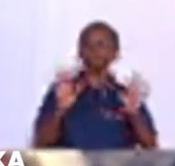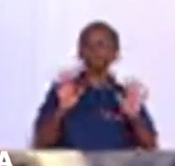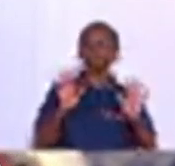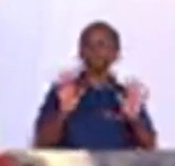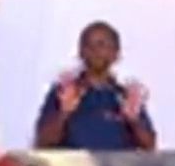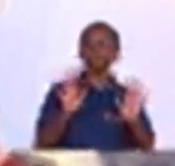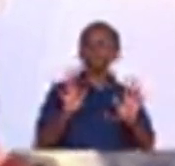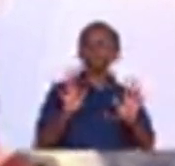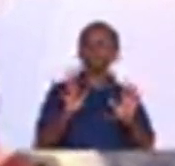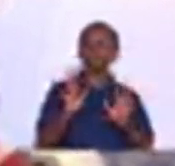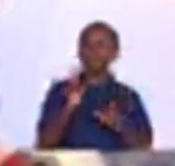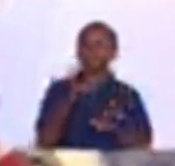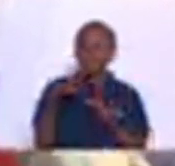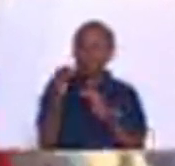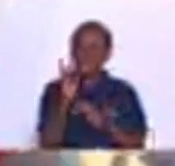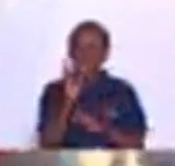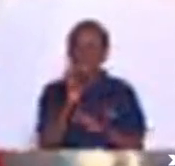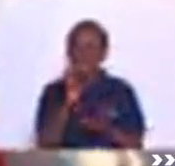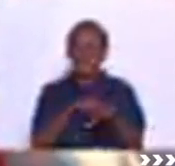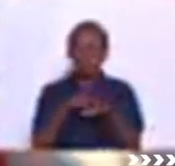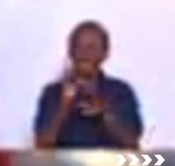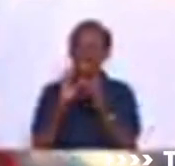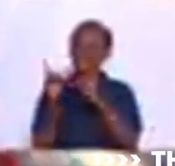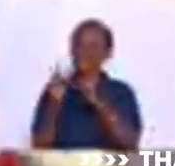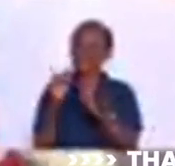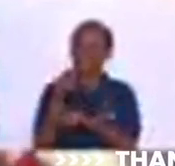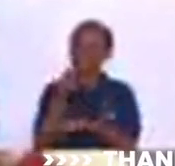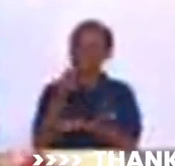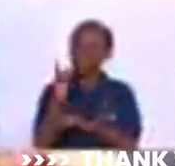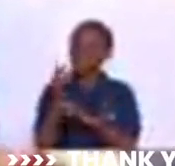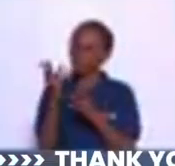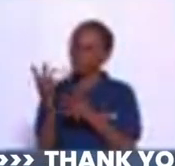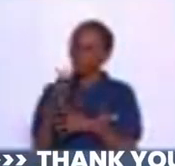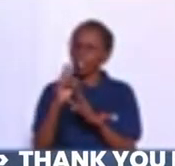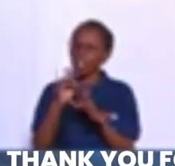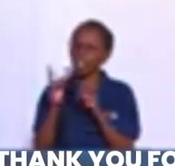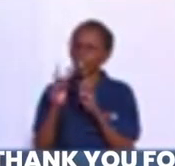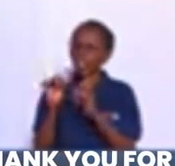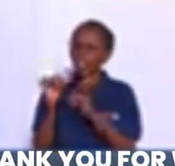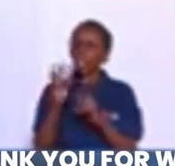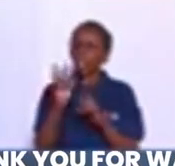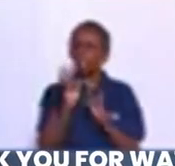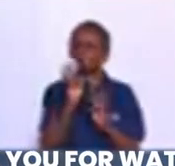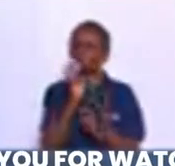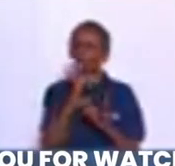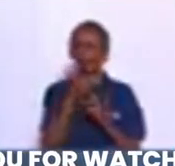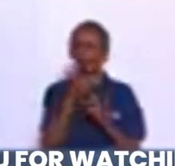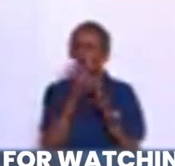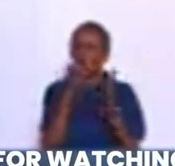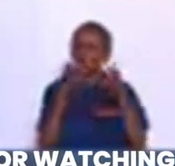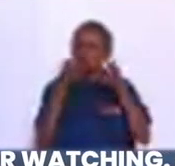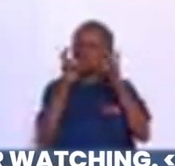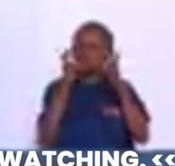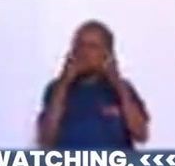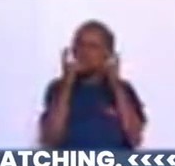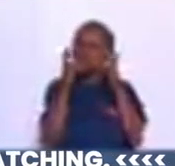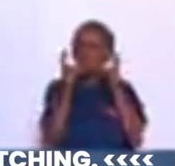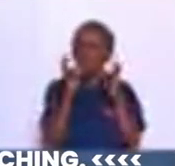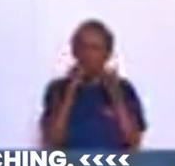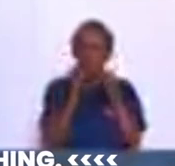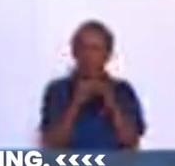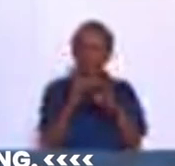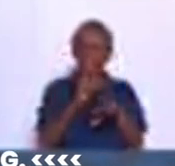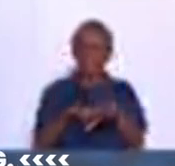Just go and see them. When they're speaking, when one man speaks, other men are just listening. That's how they are. But